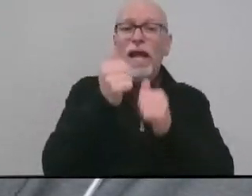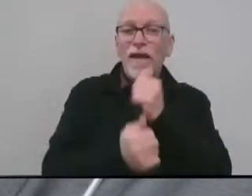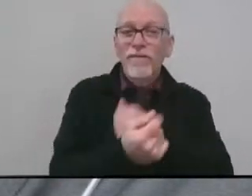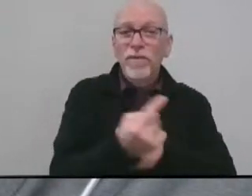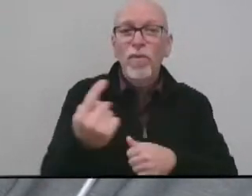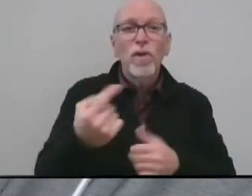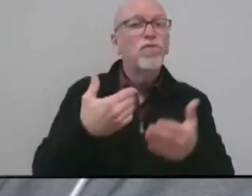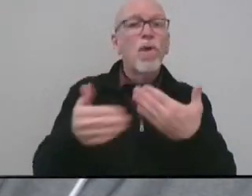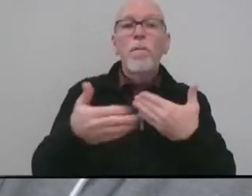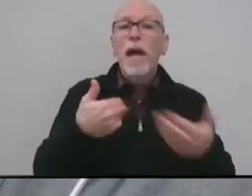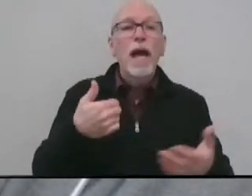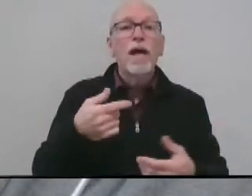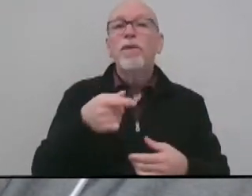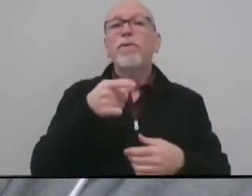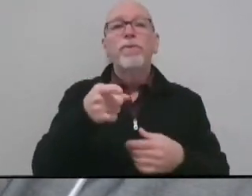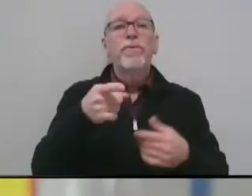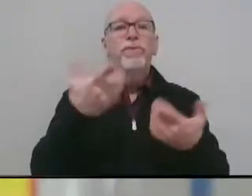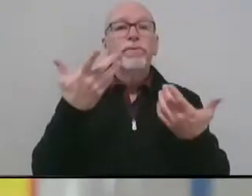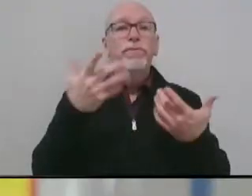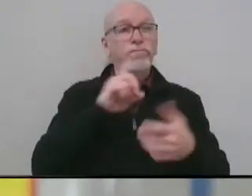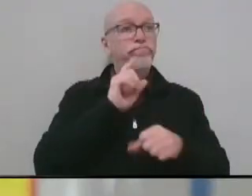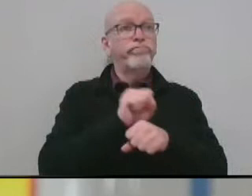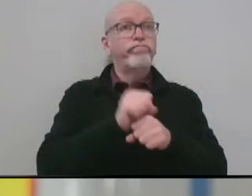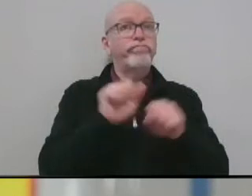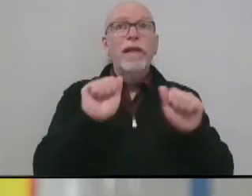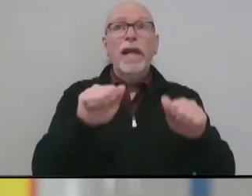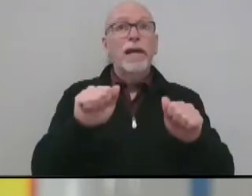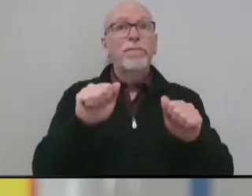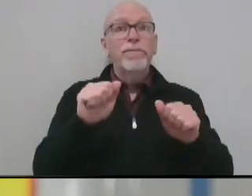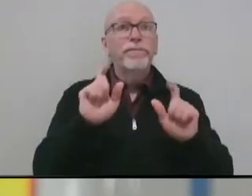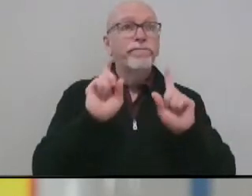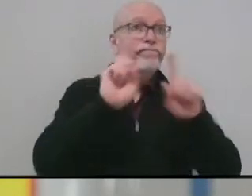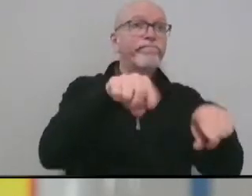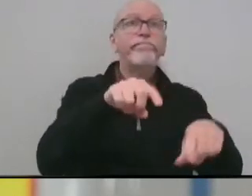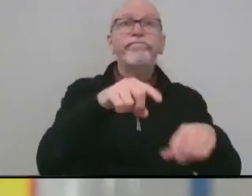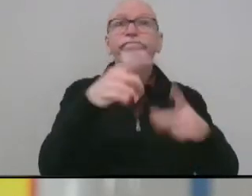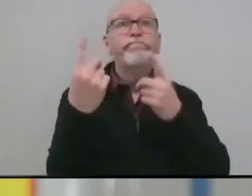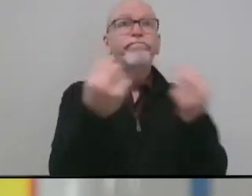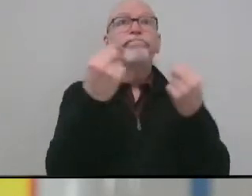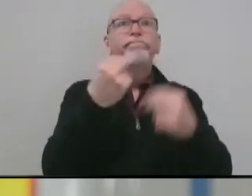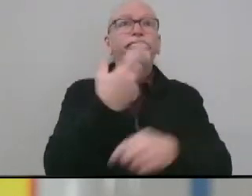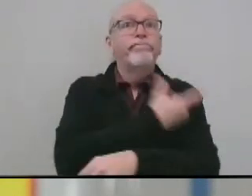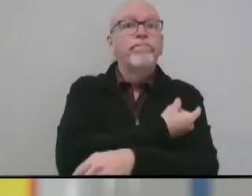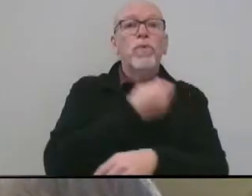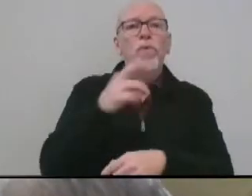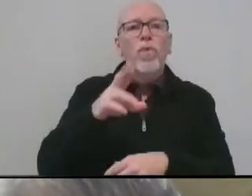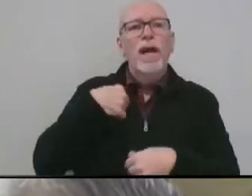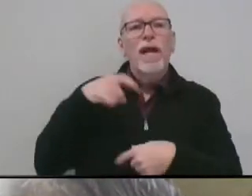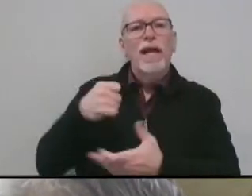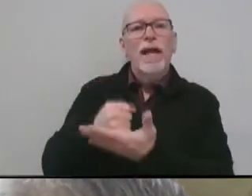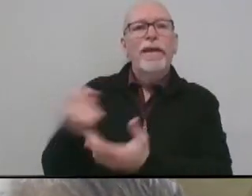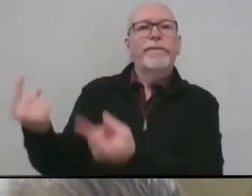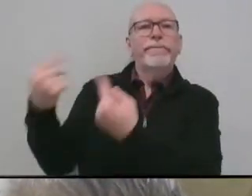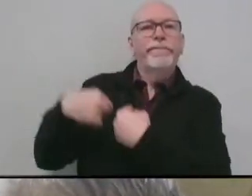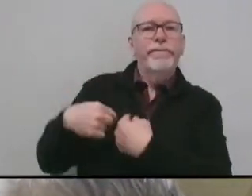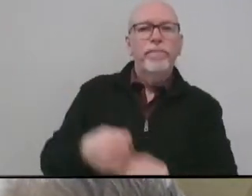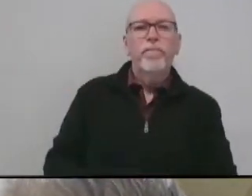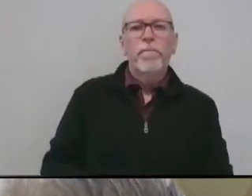you are actually able to get the vaccine on your own or if you need some assistance. Relax your